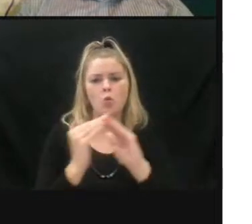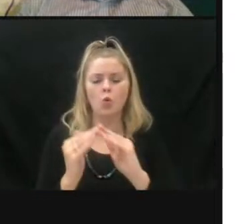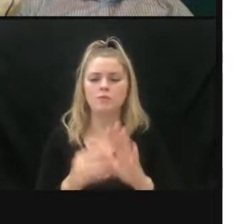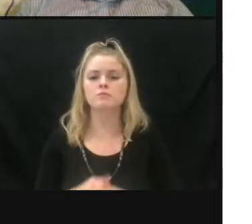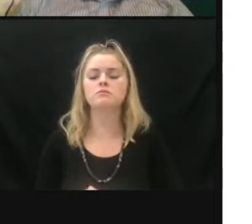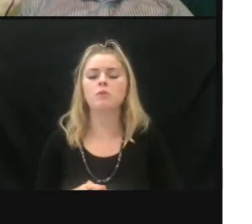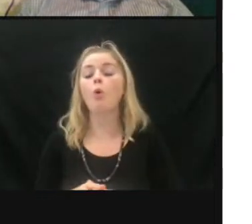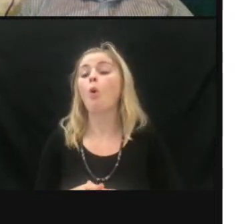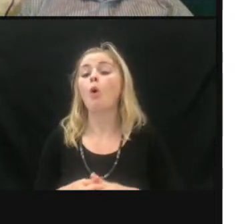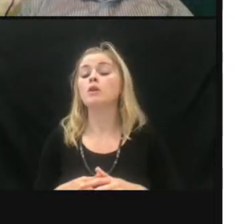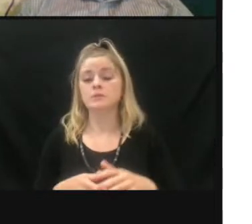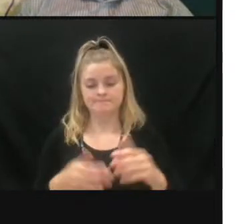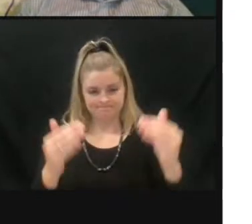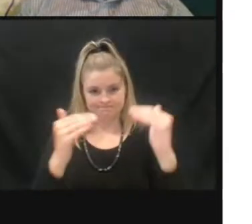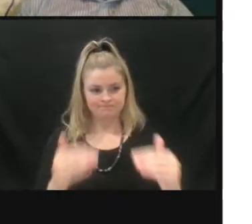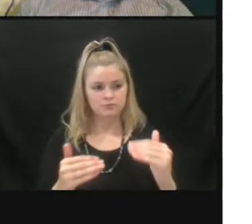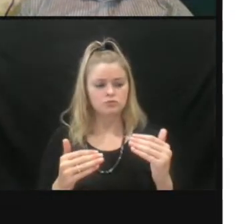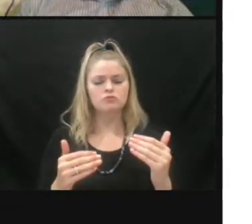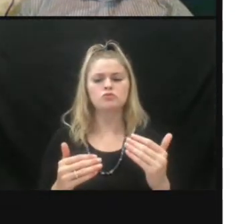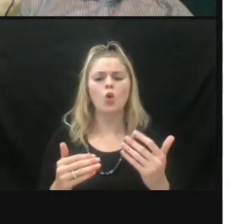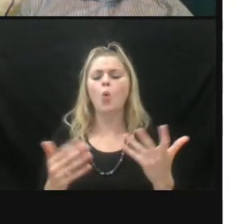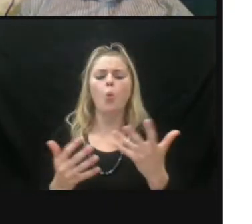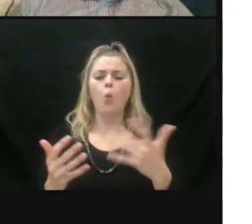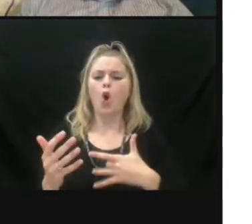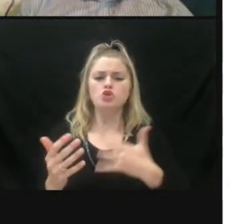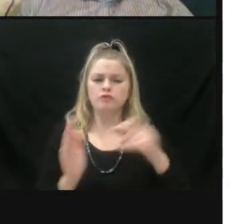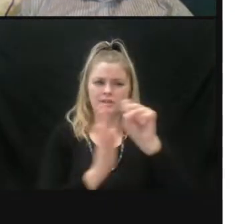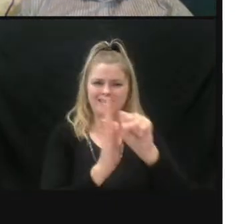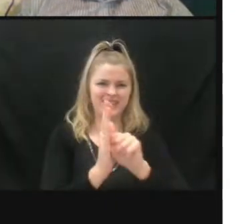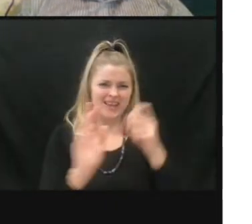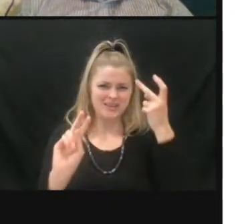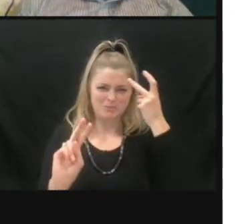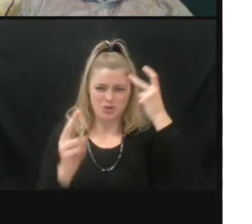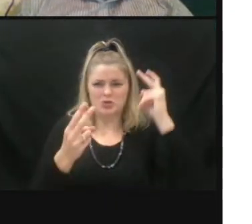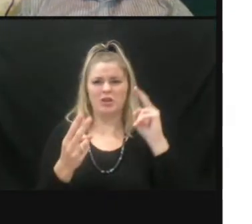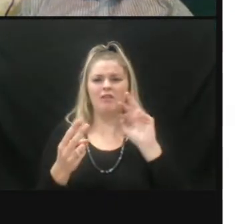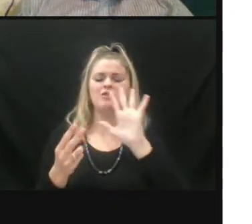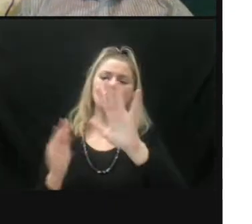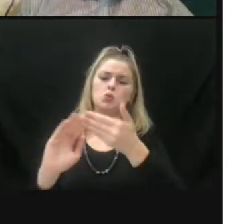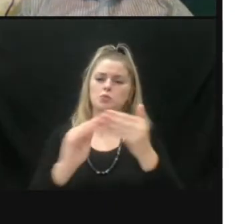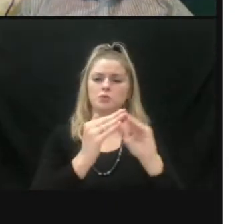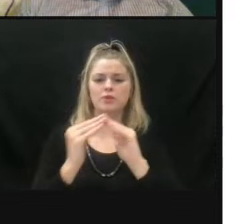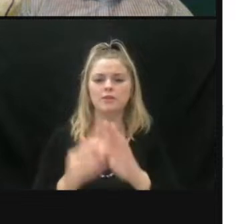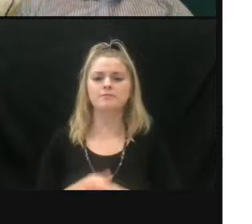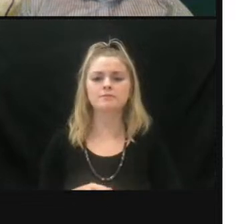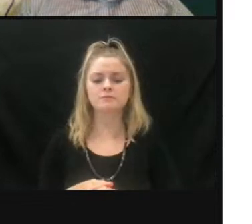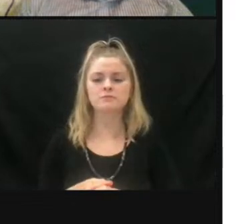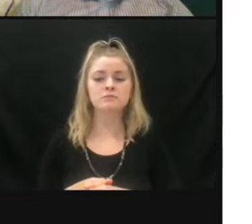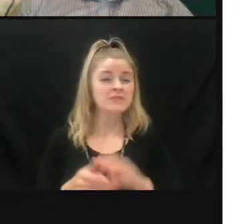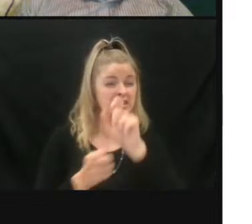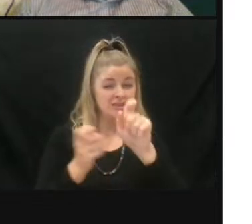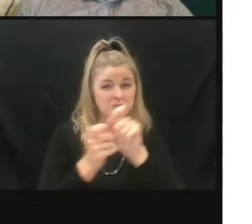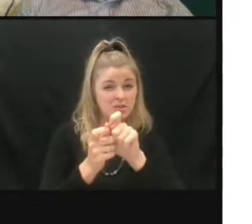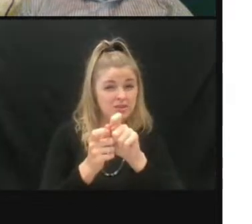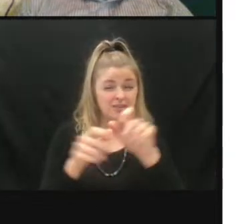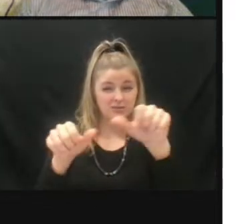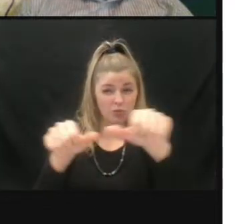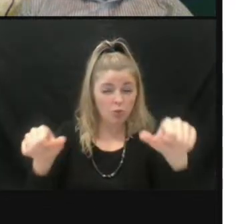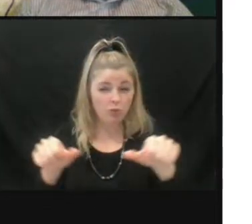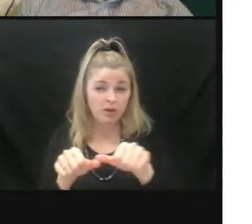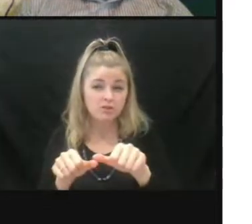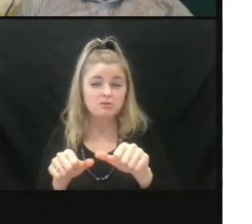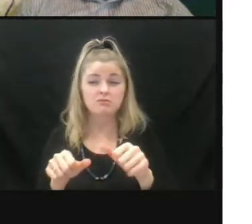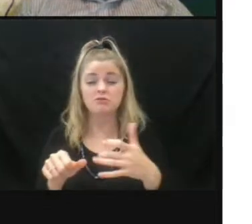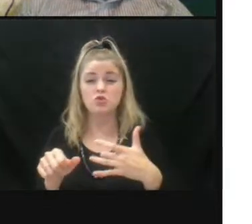state misunderstands about you and your community? Is there anything you would like to correct on record? Is there any specific location in your territory that you